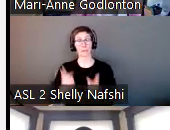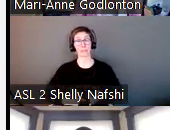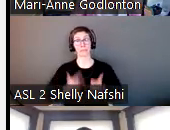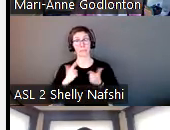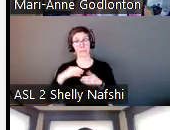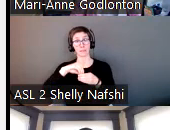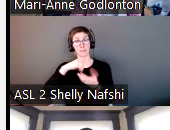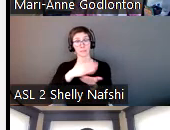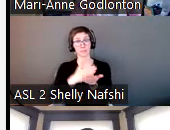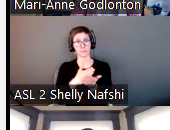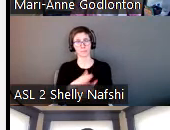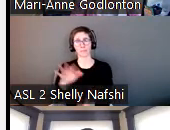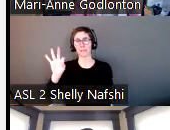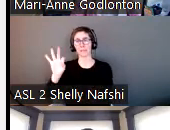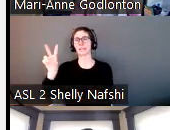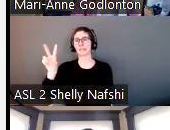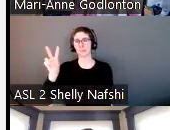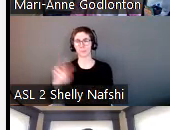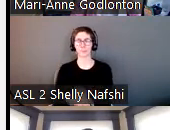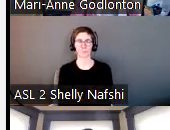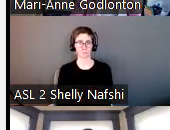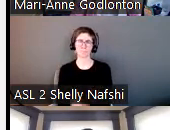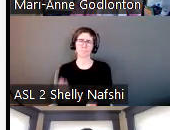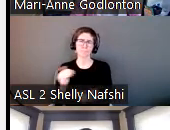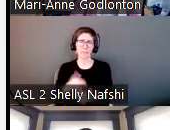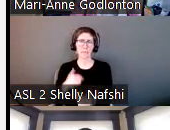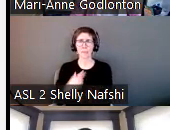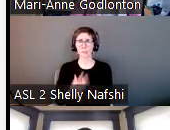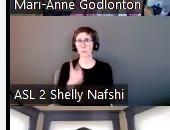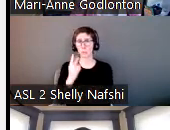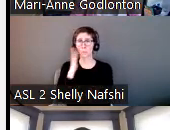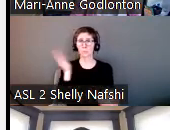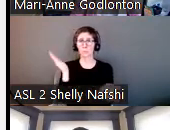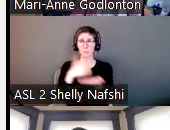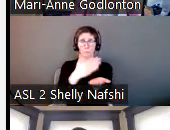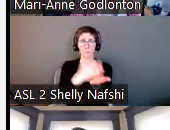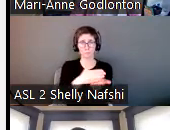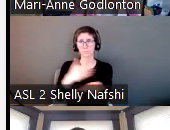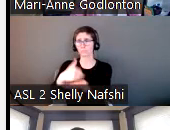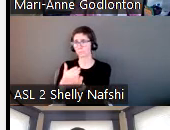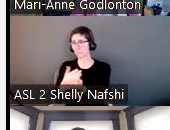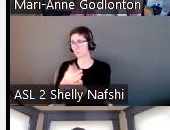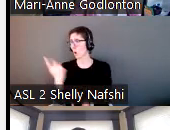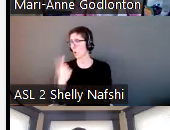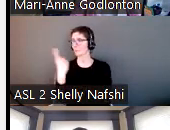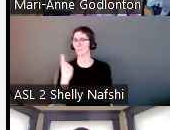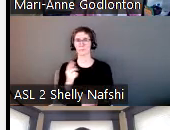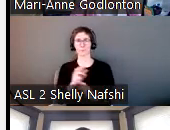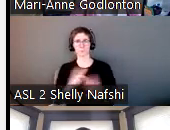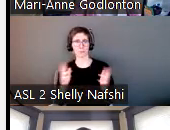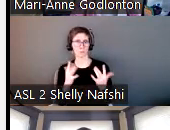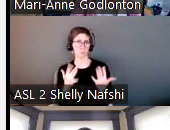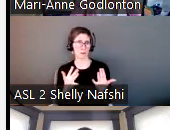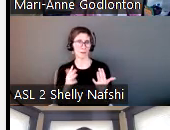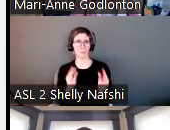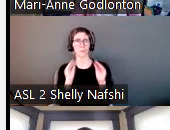safe suite only has two locations, there's always someone waiting to go into that suite. We do our best on our